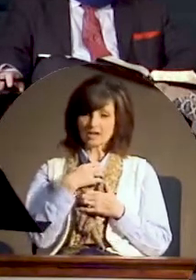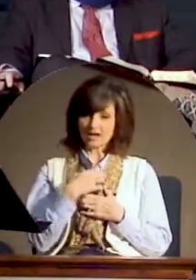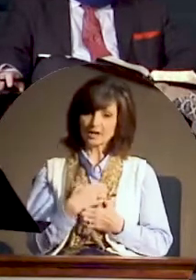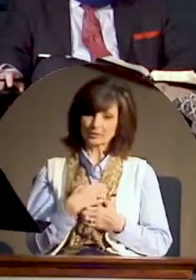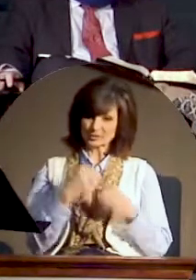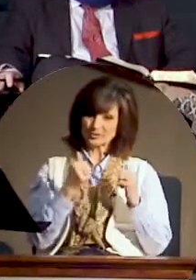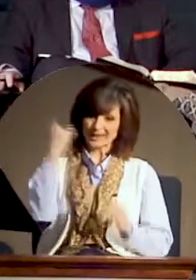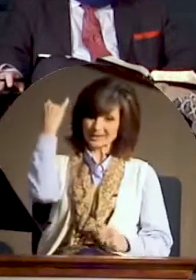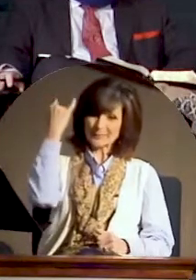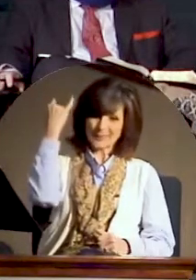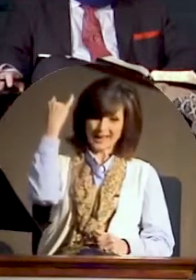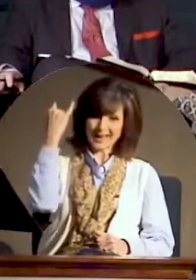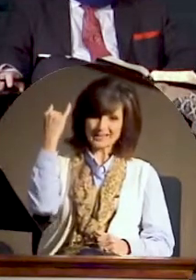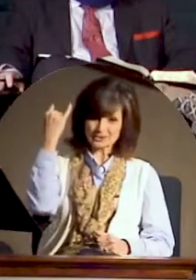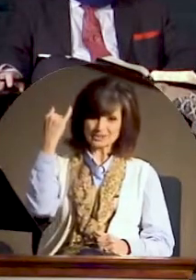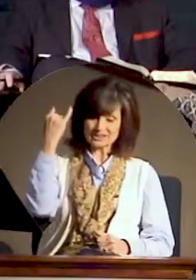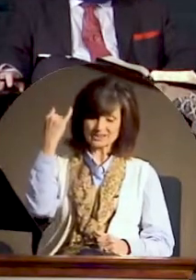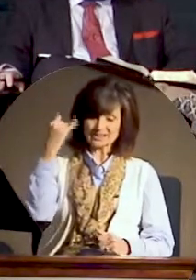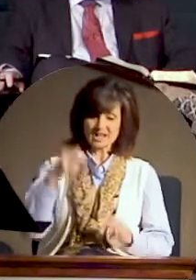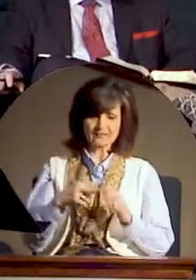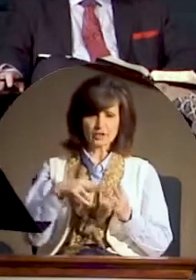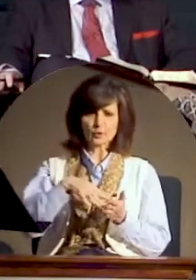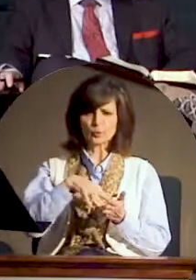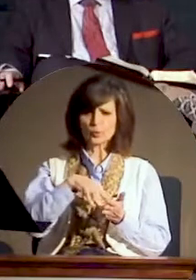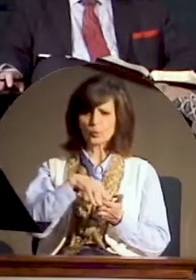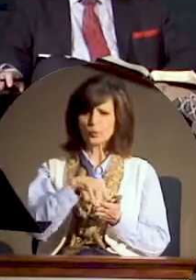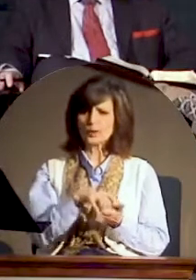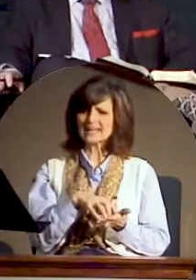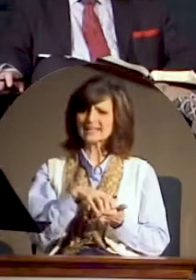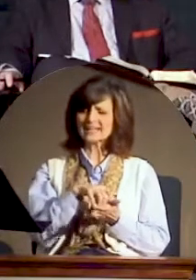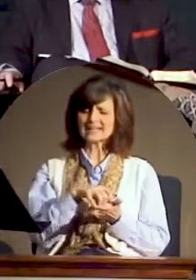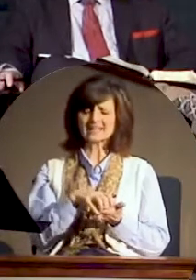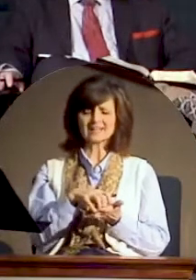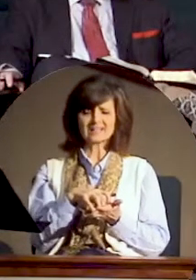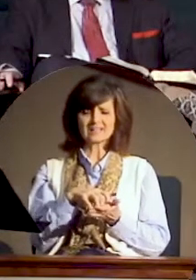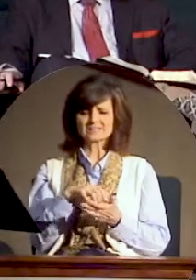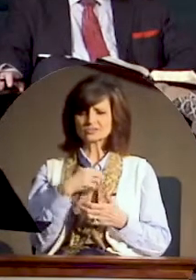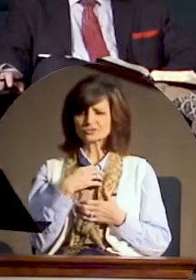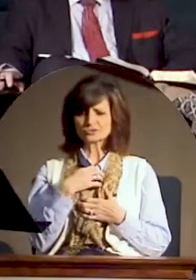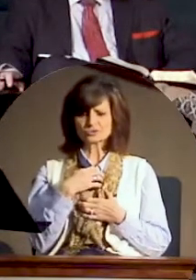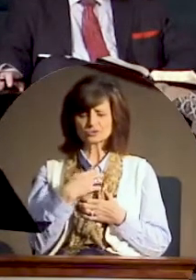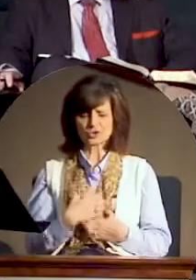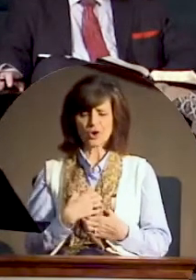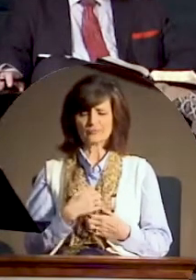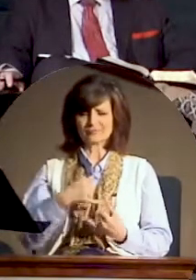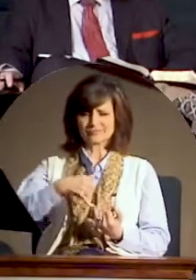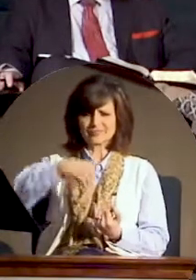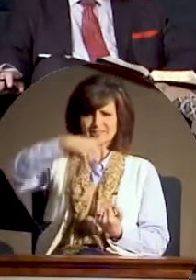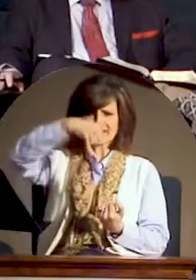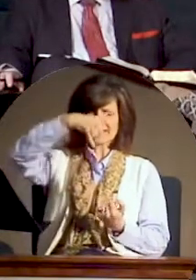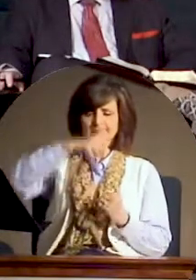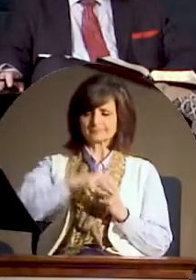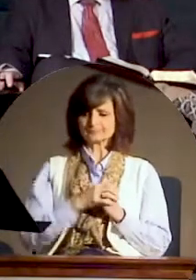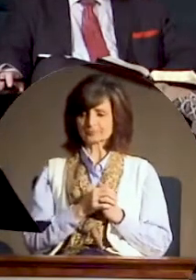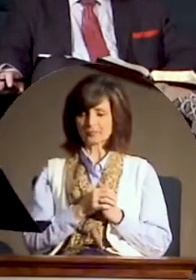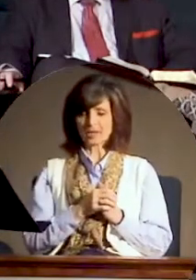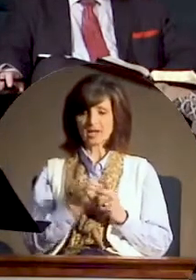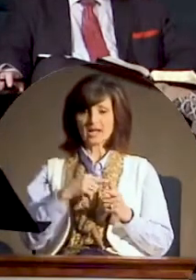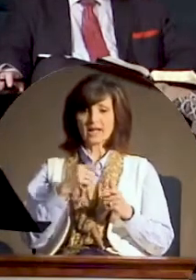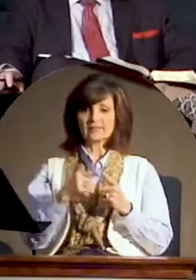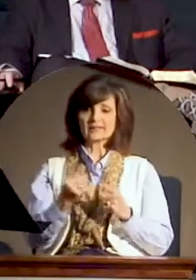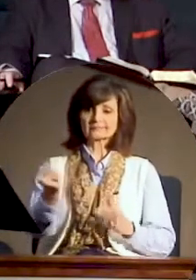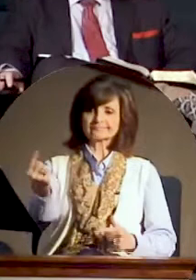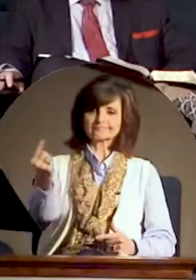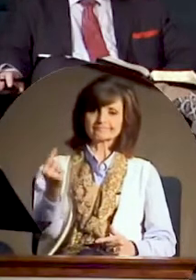You could well imagine he's in a very weakened and emaciated condition. And about that time, in rolls